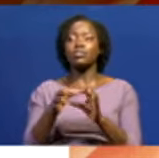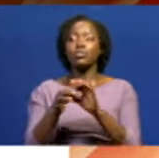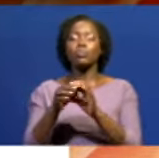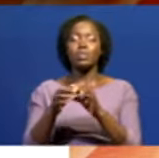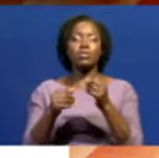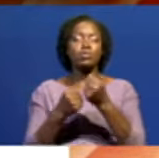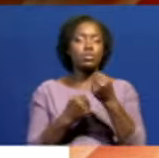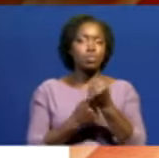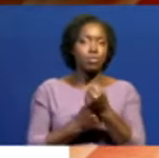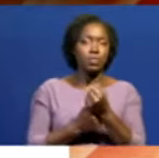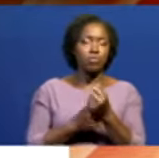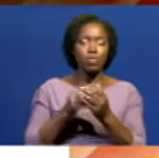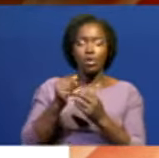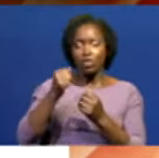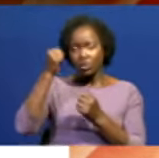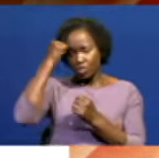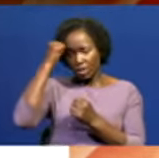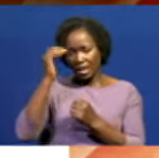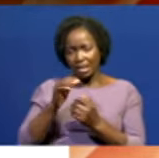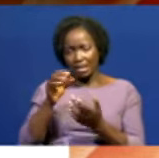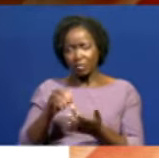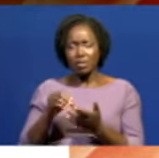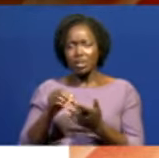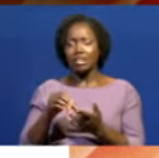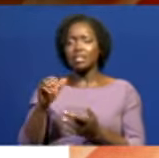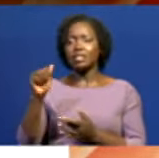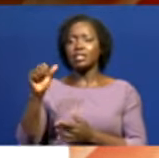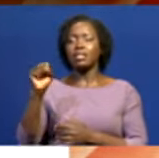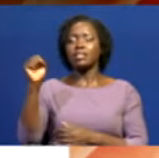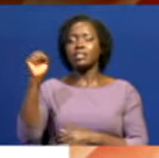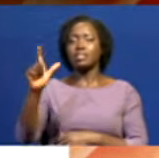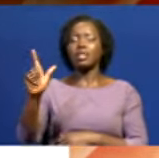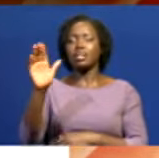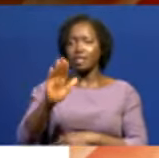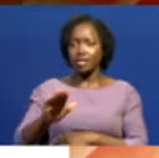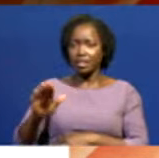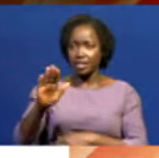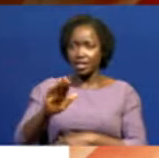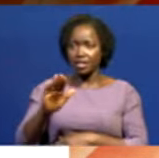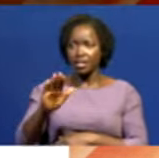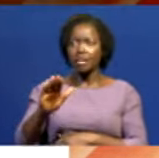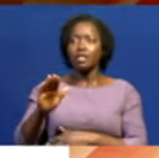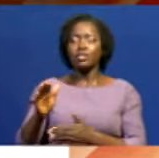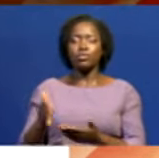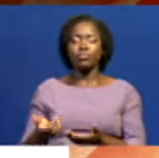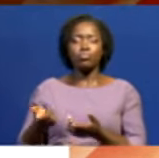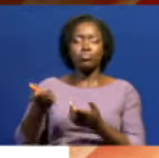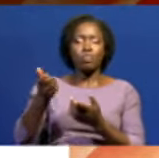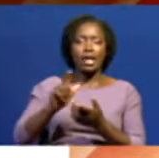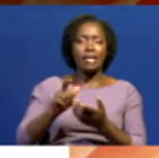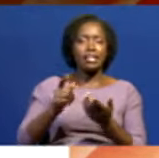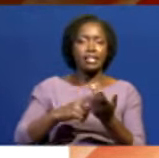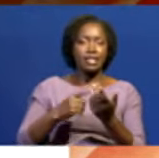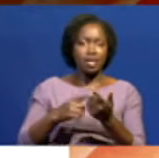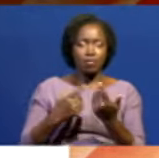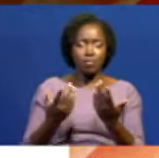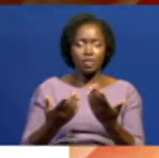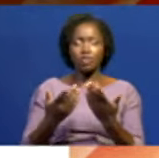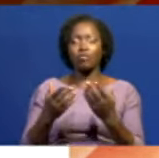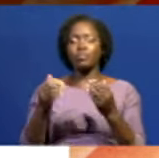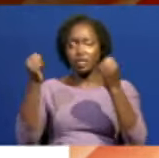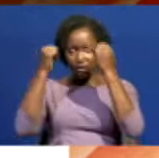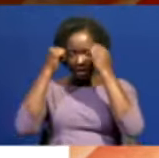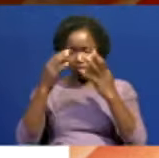to learners, especially in arid and semi-arid areas, to lift the number of students meeting the admission criteria